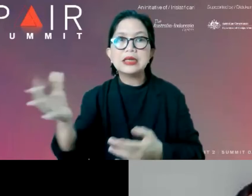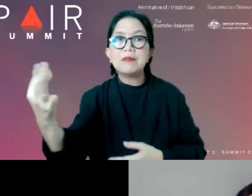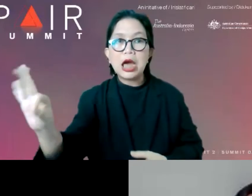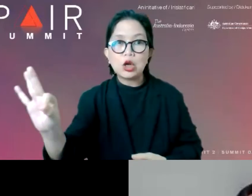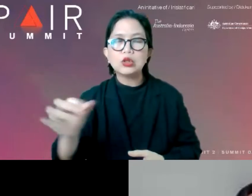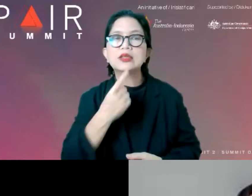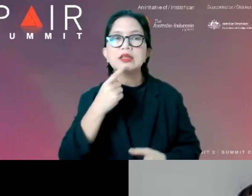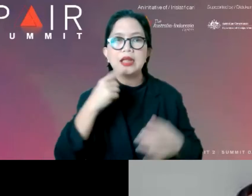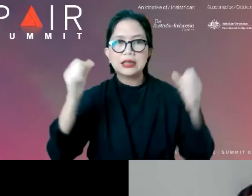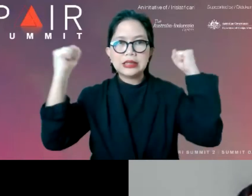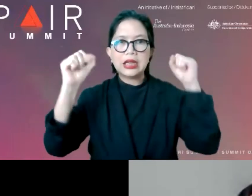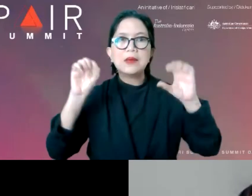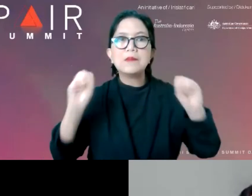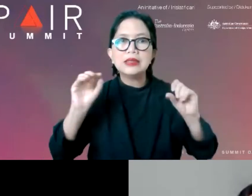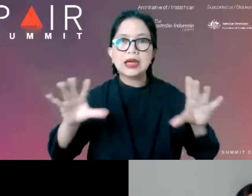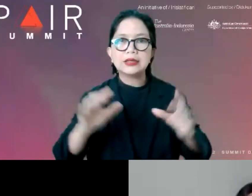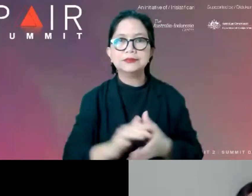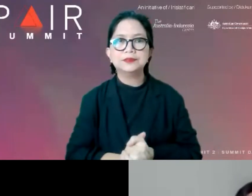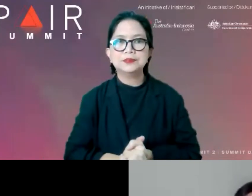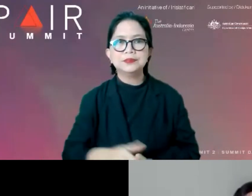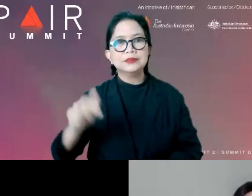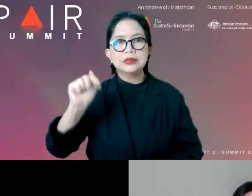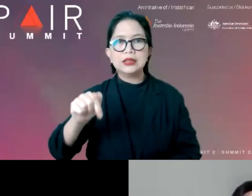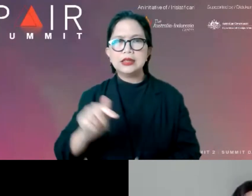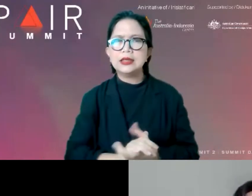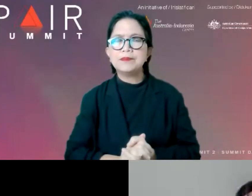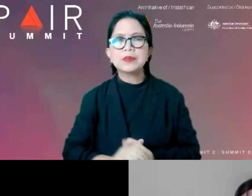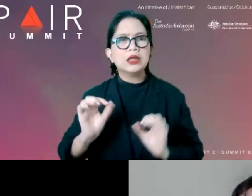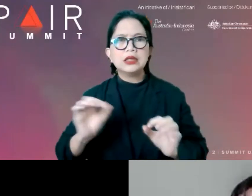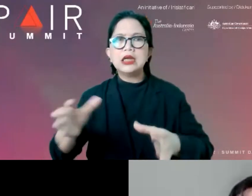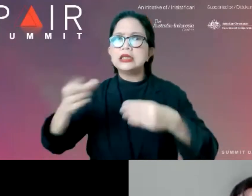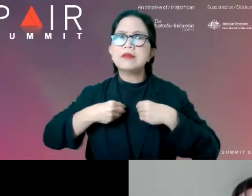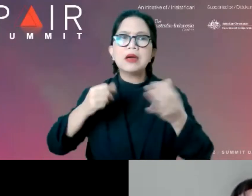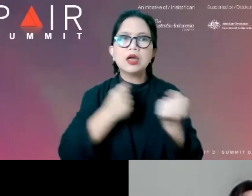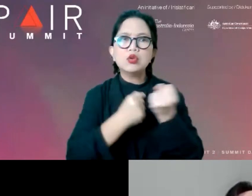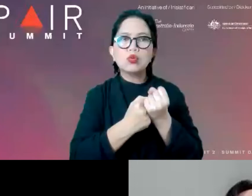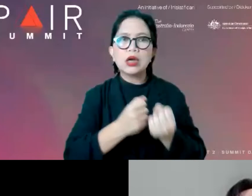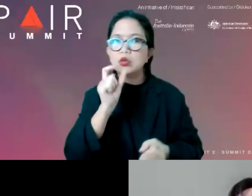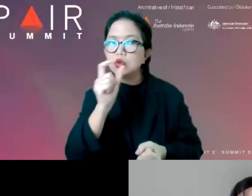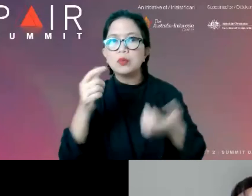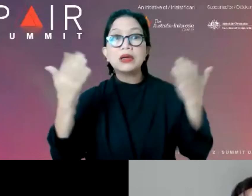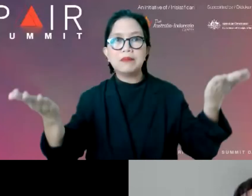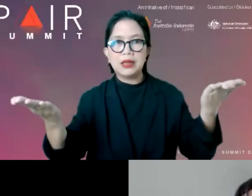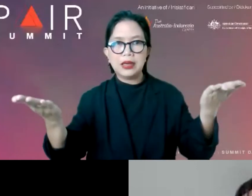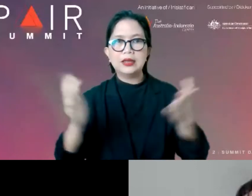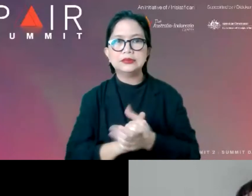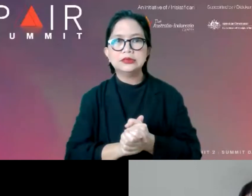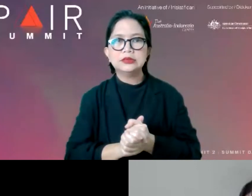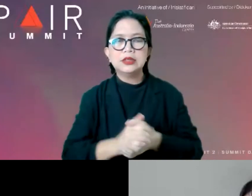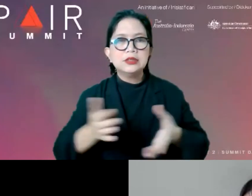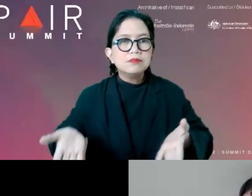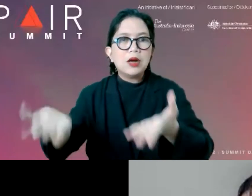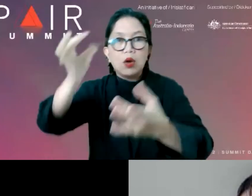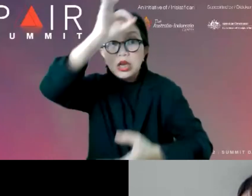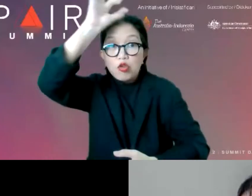receive currently well support on how to bring the innovation to come into the bureaucratic system. Just